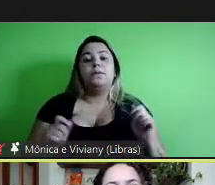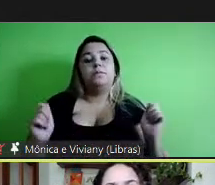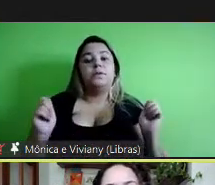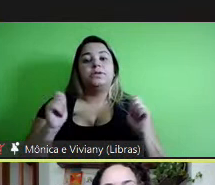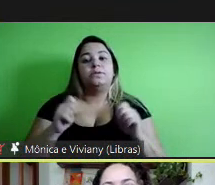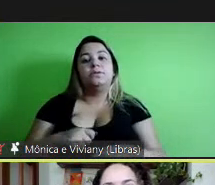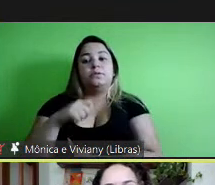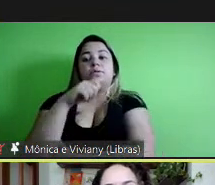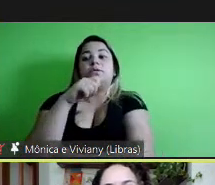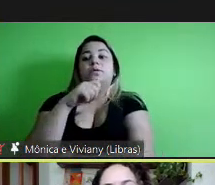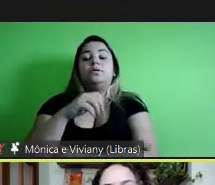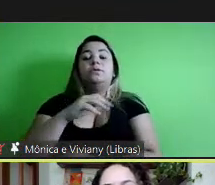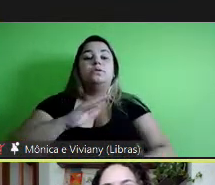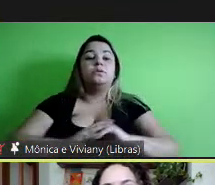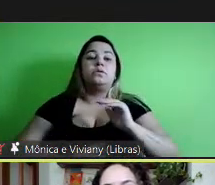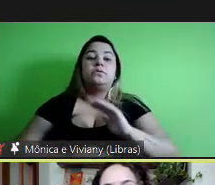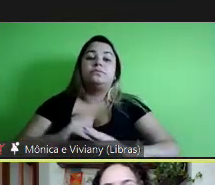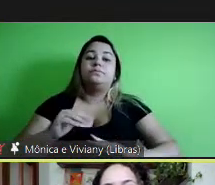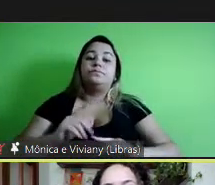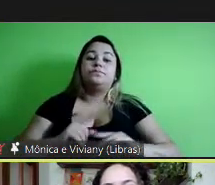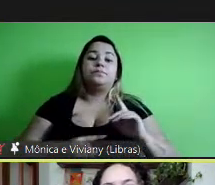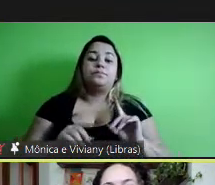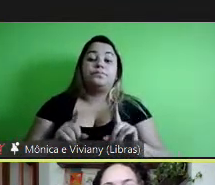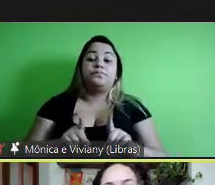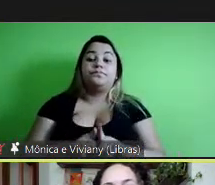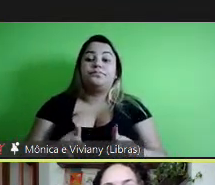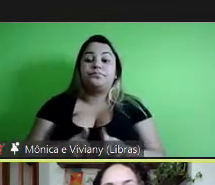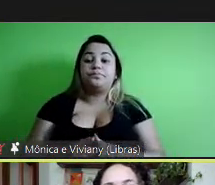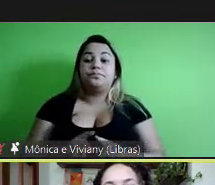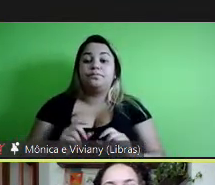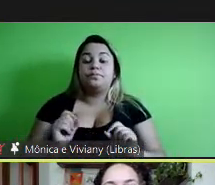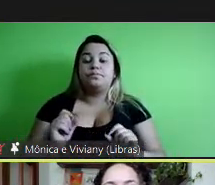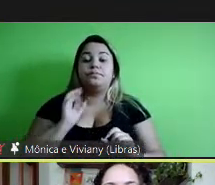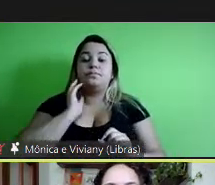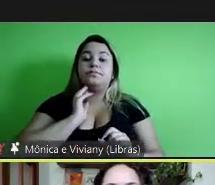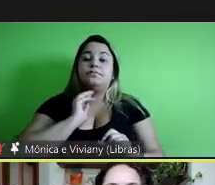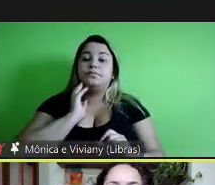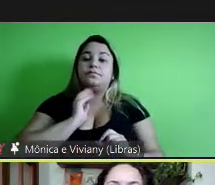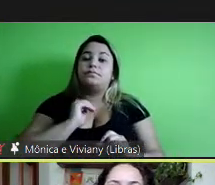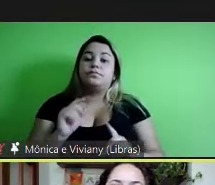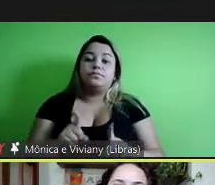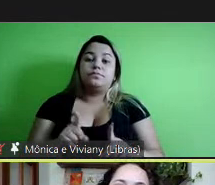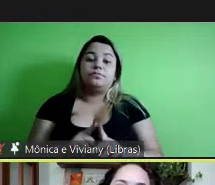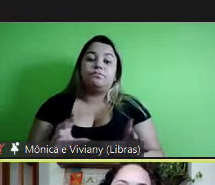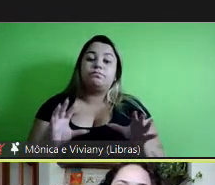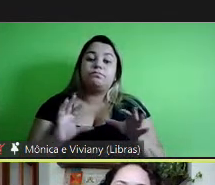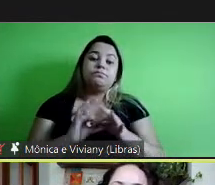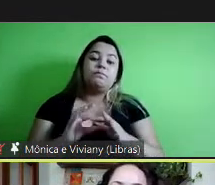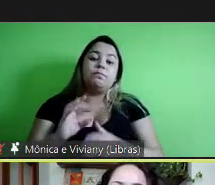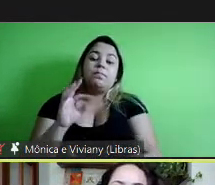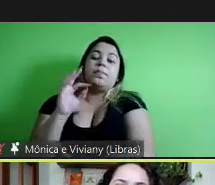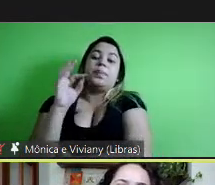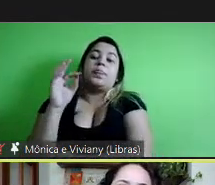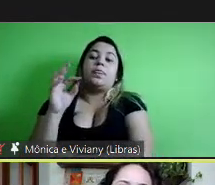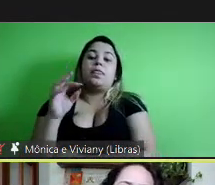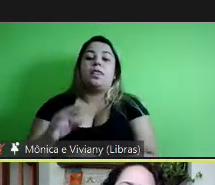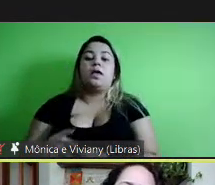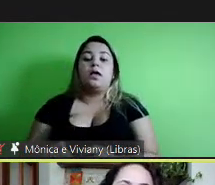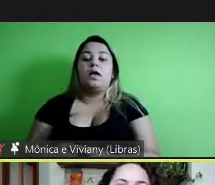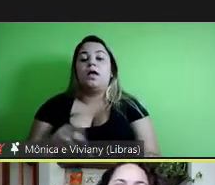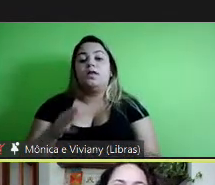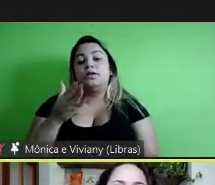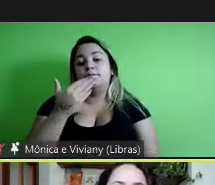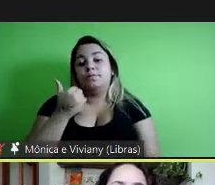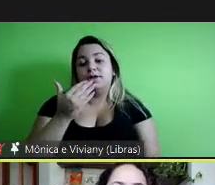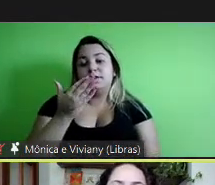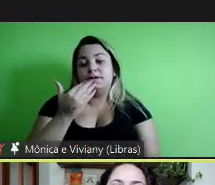health, it needs to have many actions and initiatives which are connected, be it